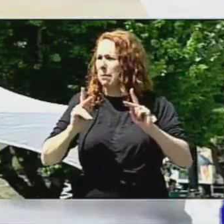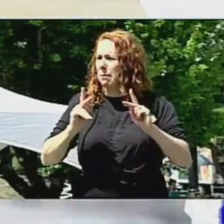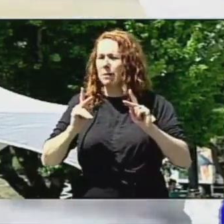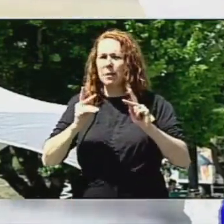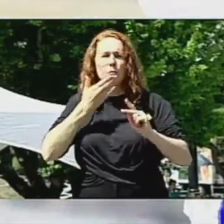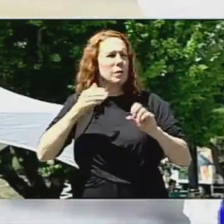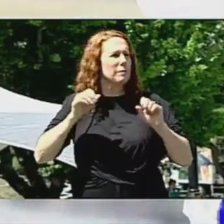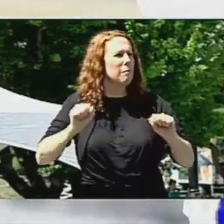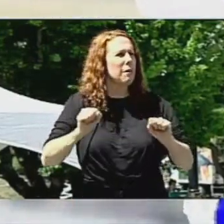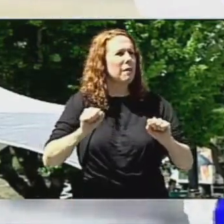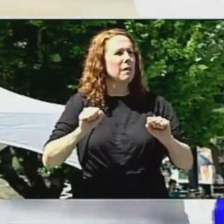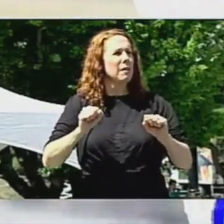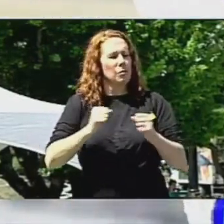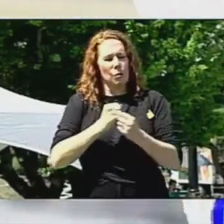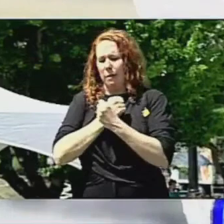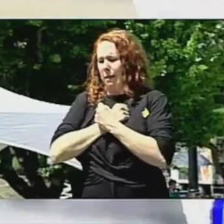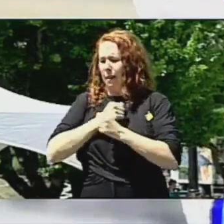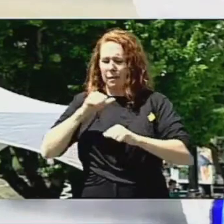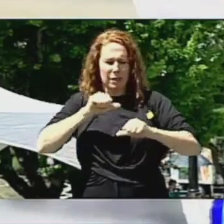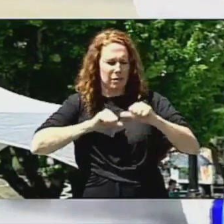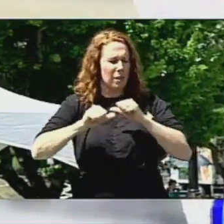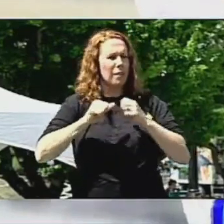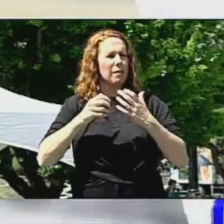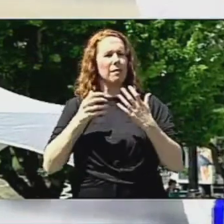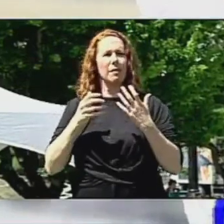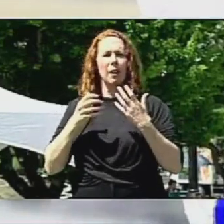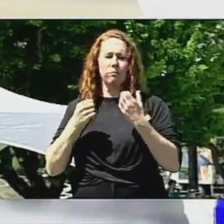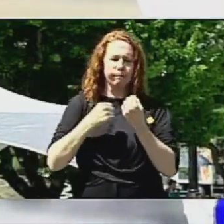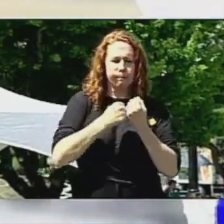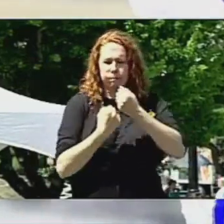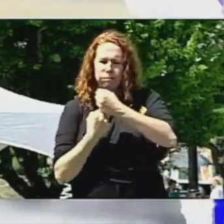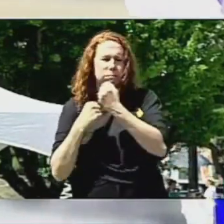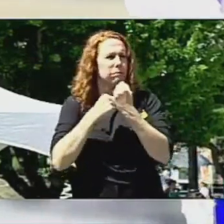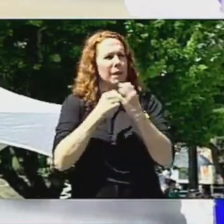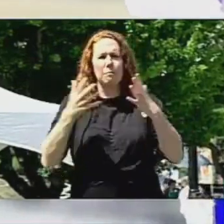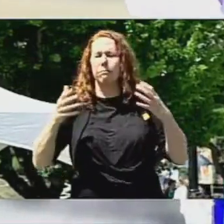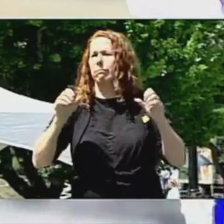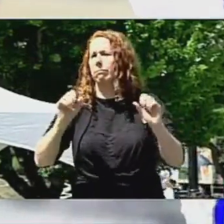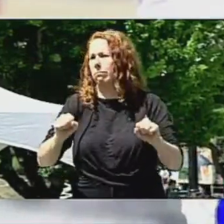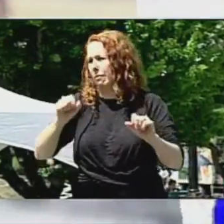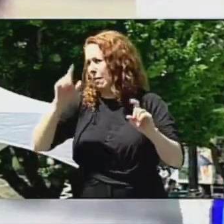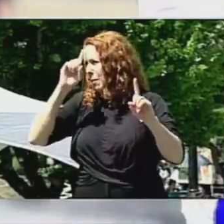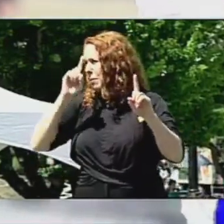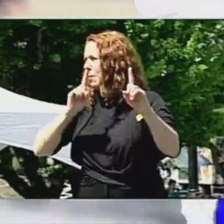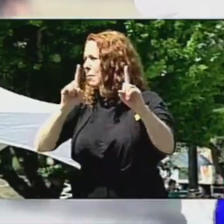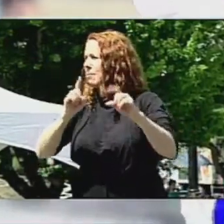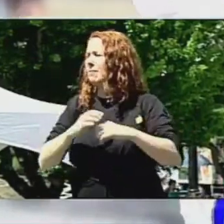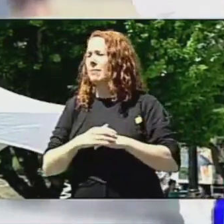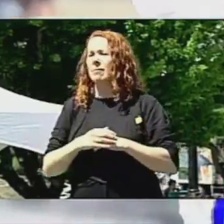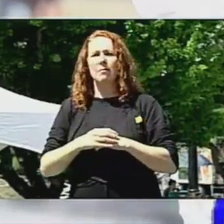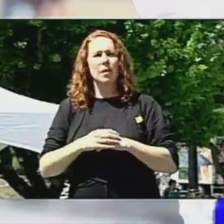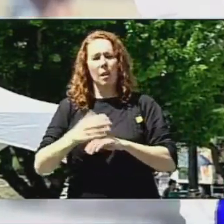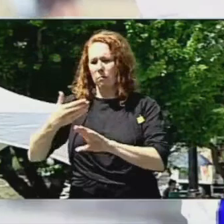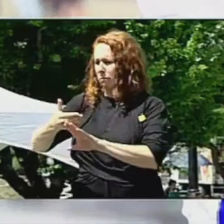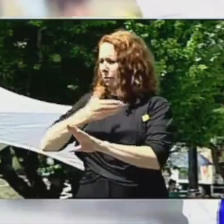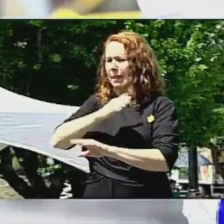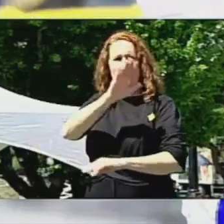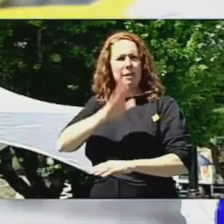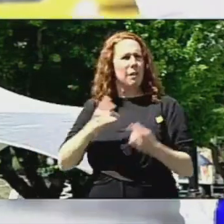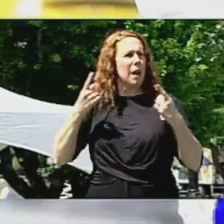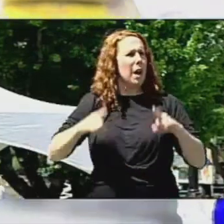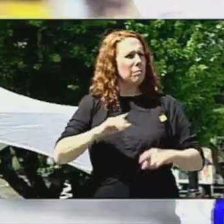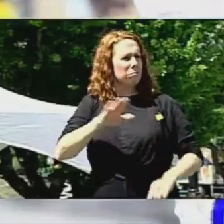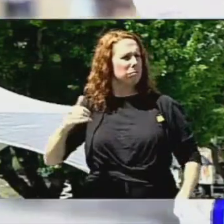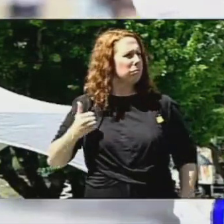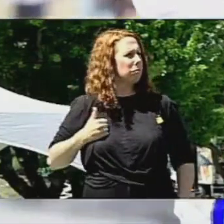to love each other as fiercely as we can. We've never done that before in this